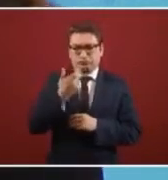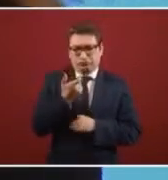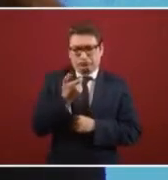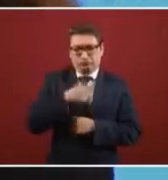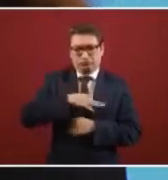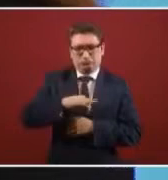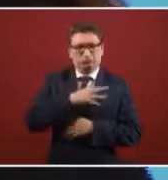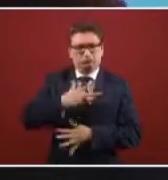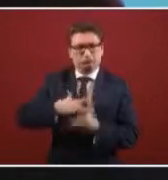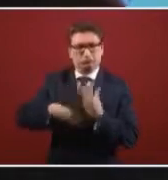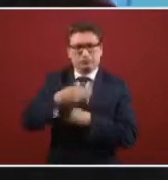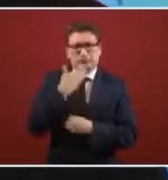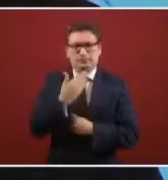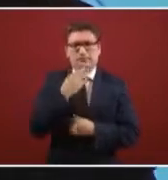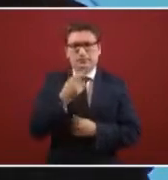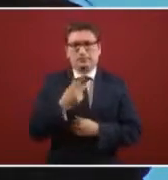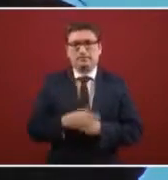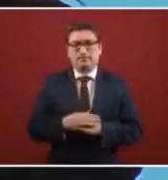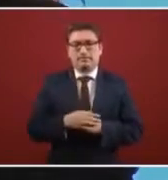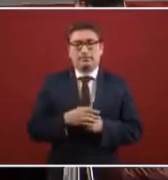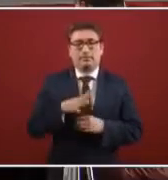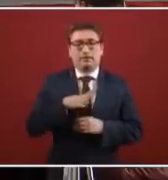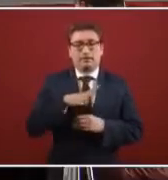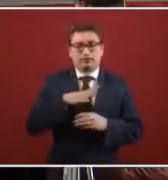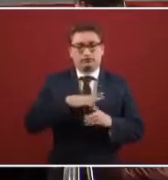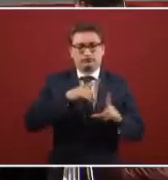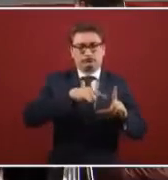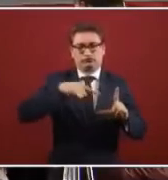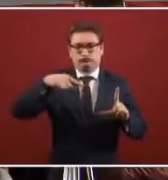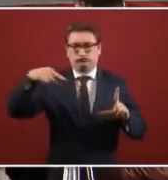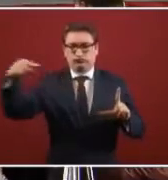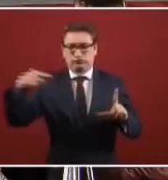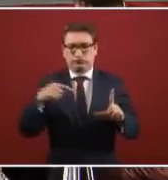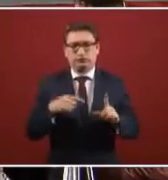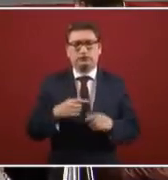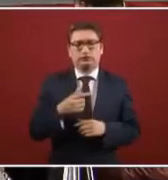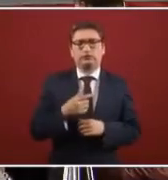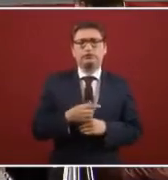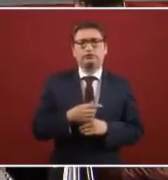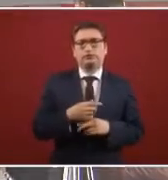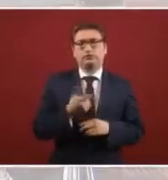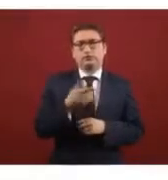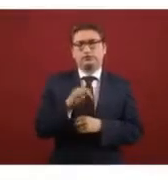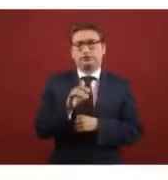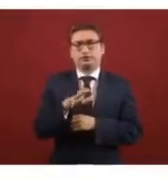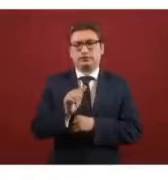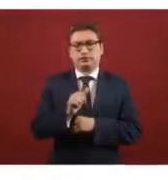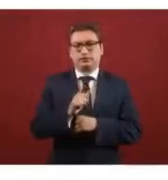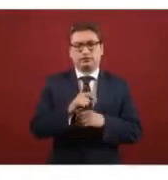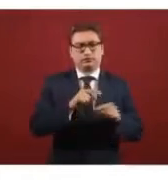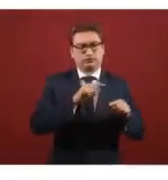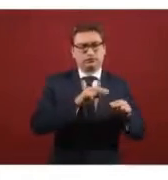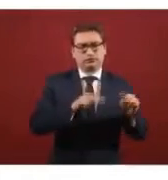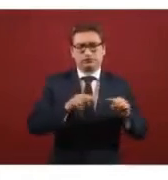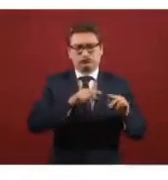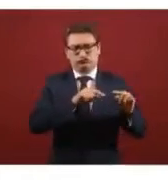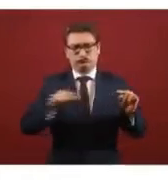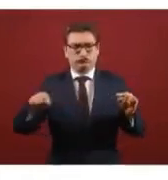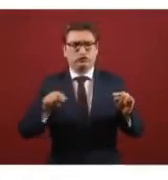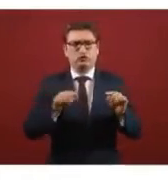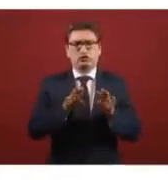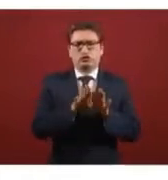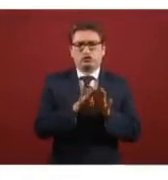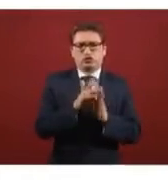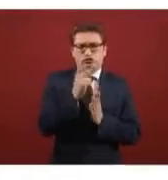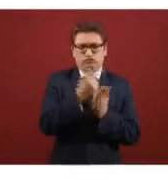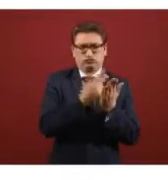project that La they're siguiente using. gráfica, The next vamos a graphic, ver, ahí está, you la can línea see del proyecto, the cómo project se ha